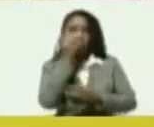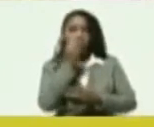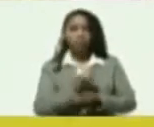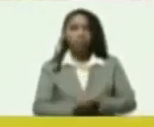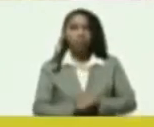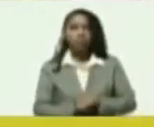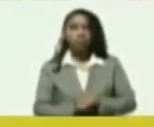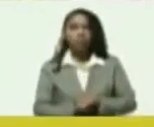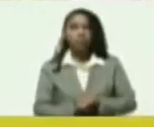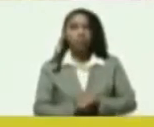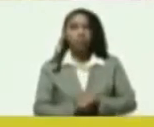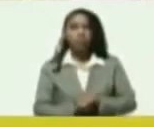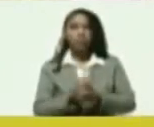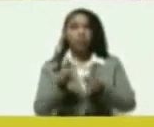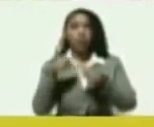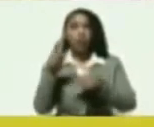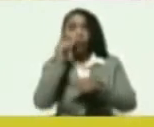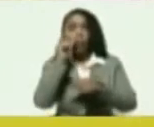Alberto